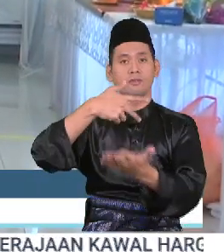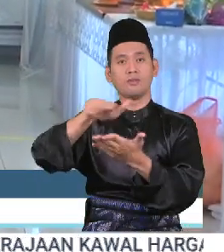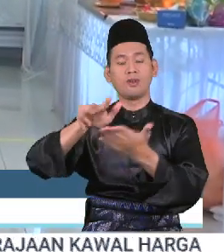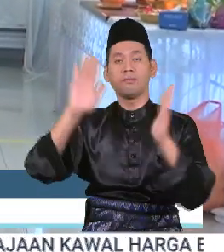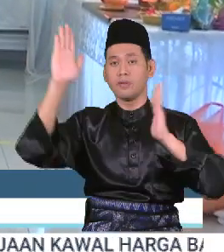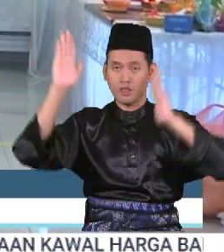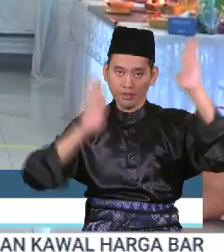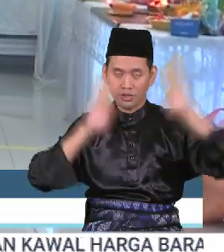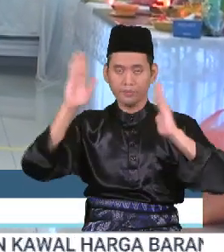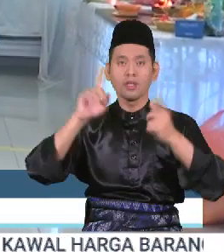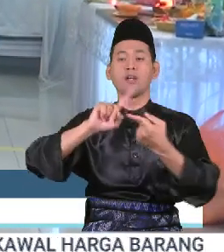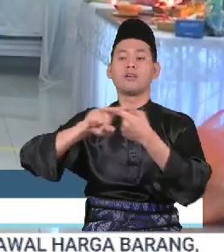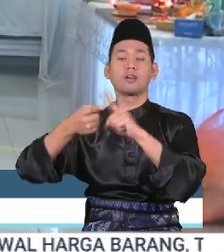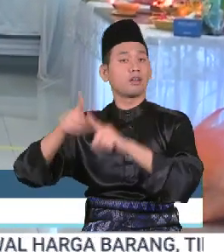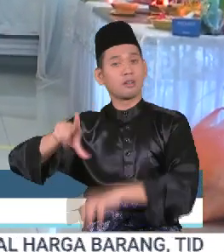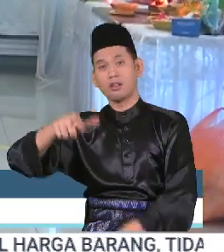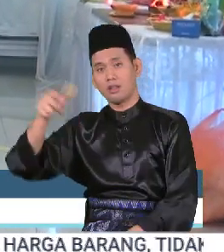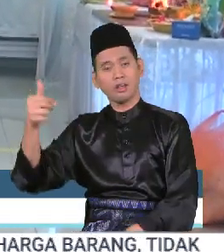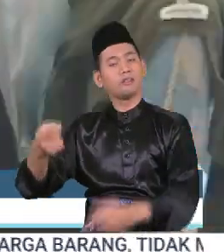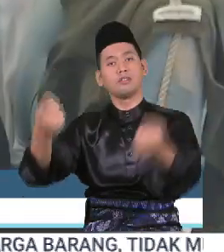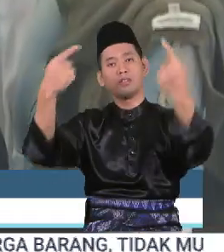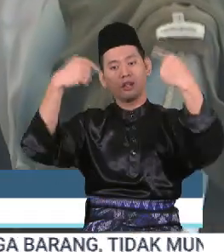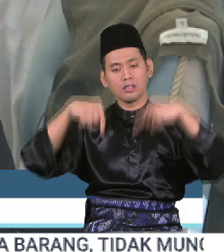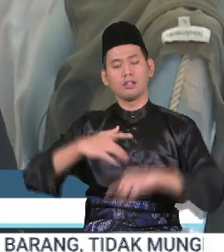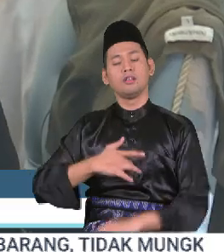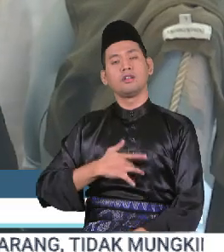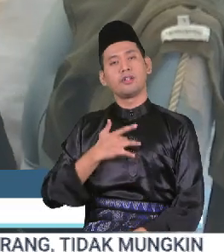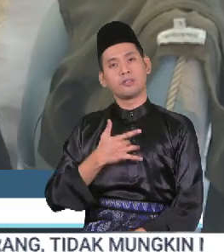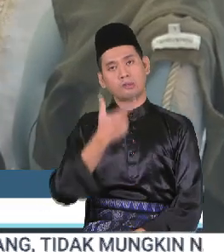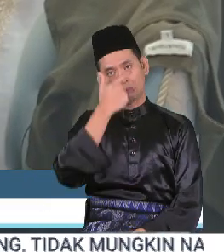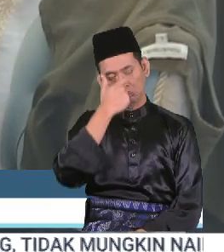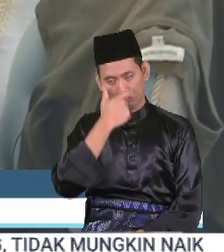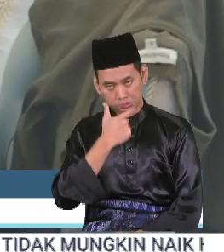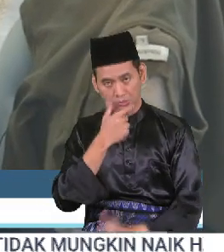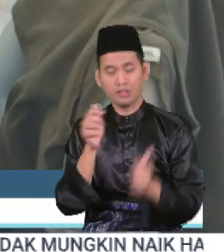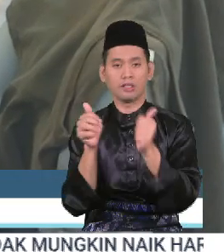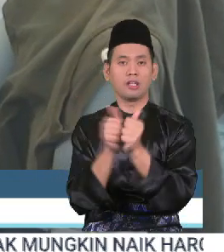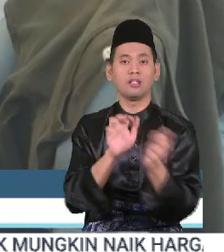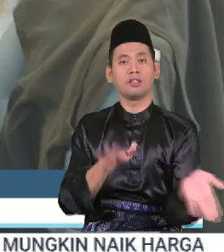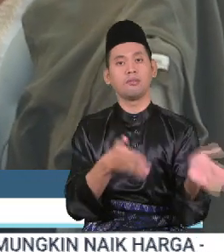Sementara itu, rakan-rakan seperjuangannya yang hadir turut meluahkan rasa sedih dengan pemergiannya.